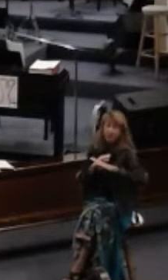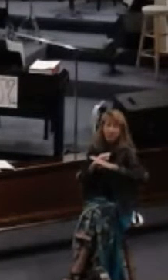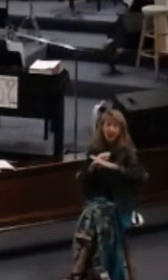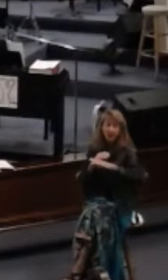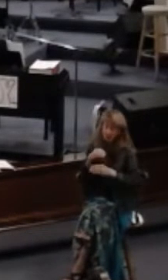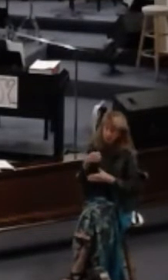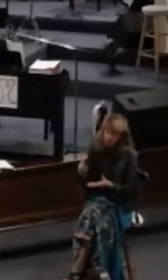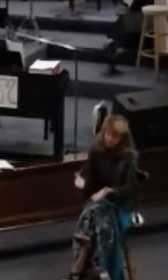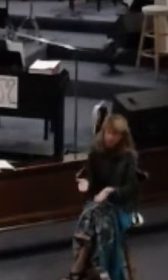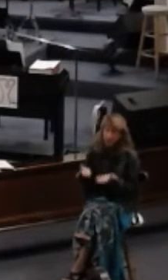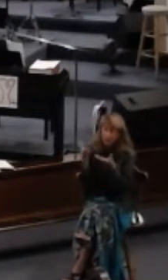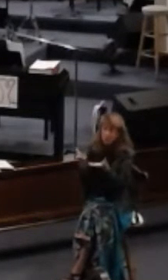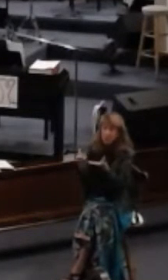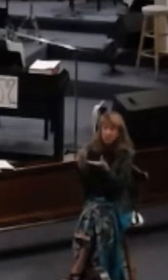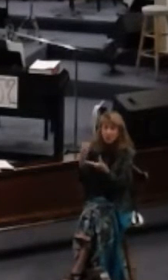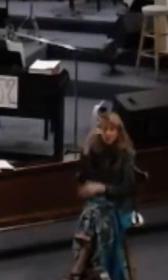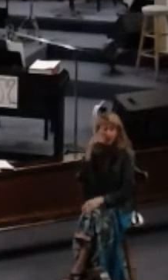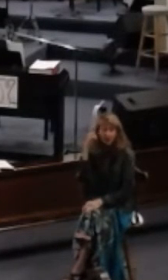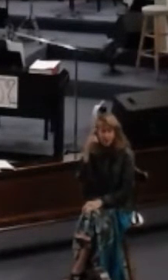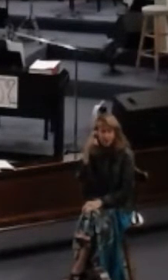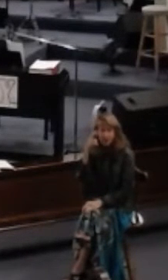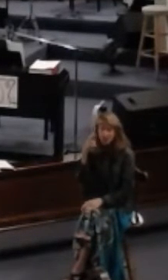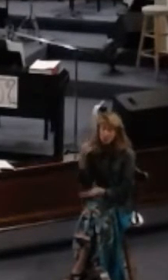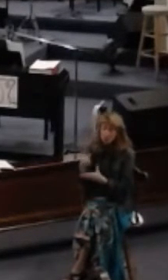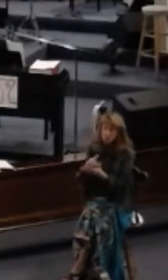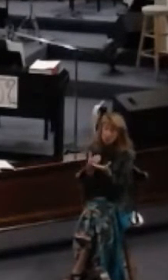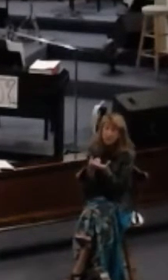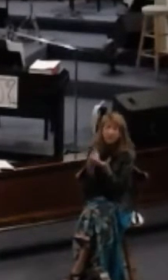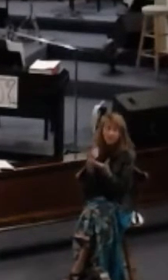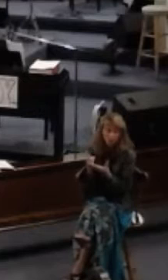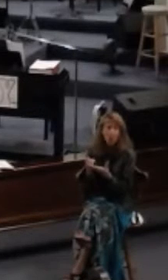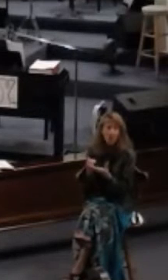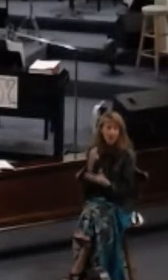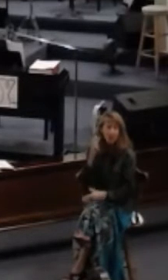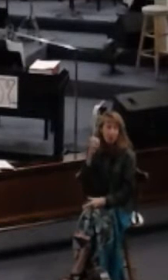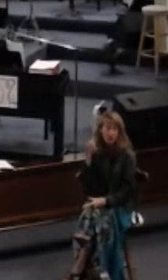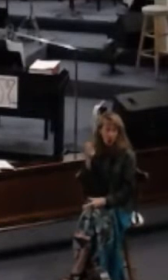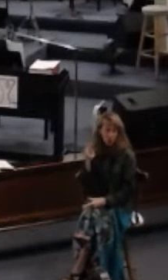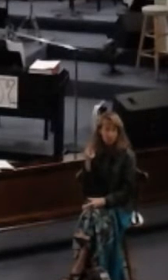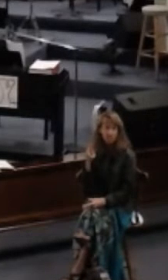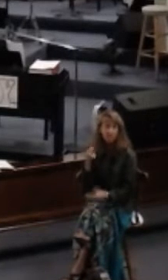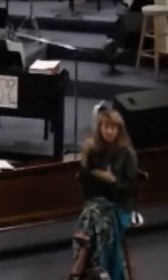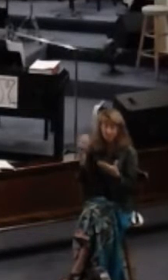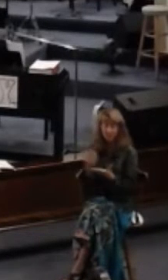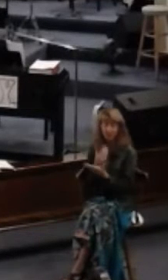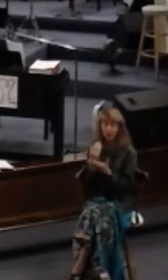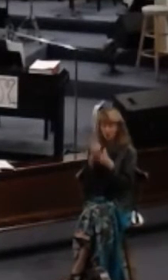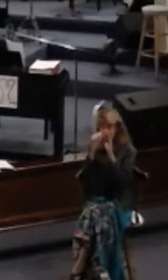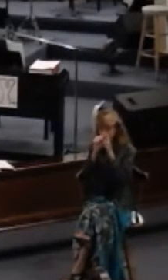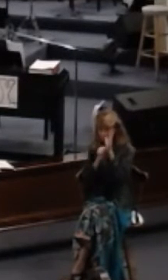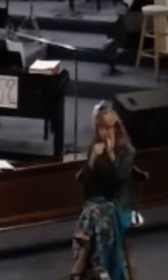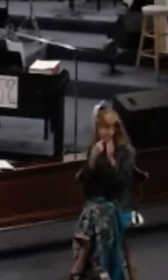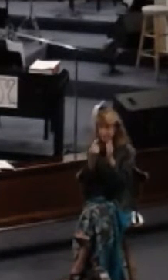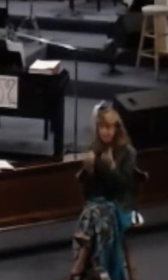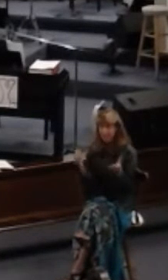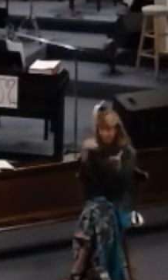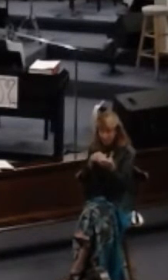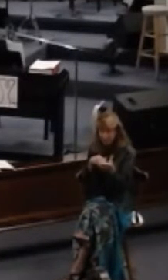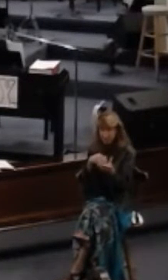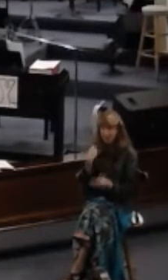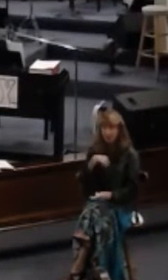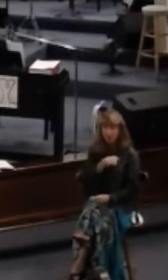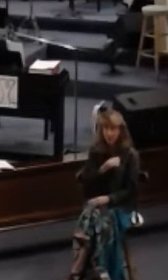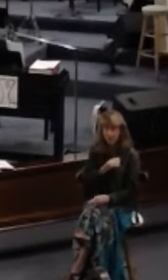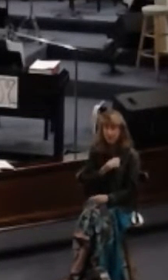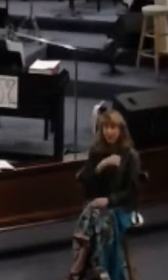take up the cause of the fatherless, plead the case of the widow. And in the New Testament, God repeats that same message for us in